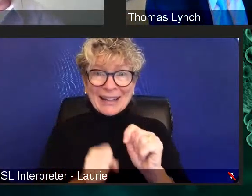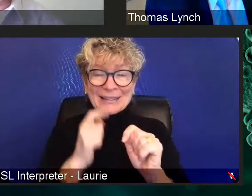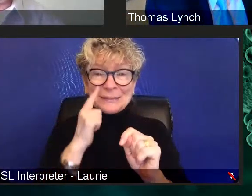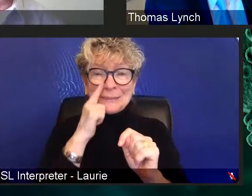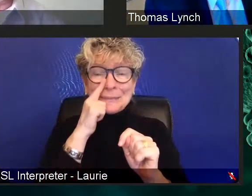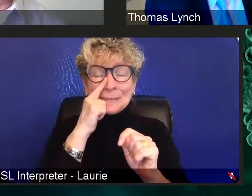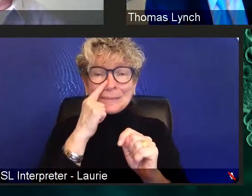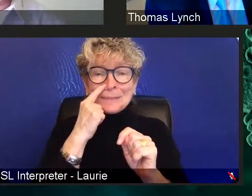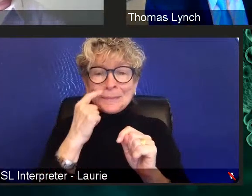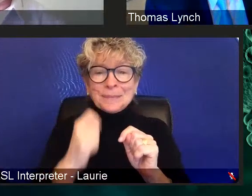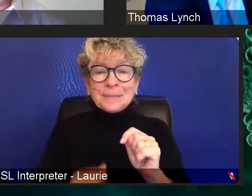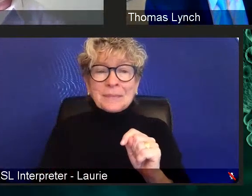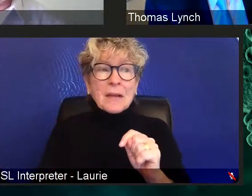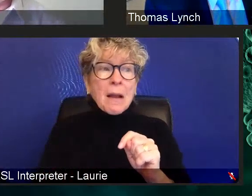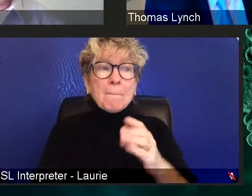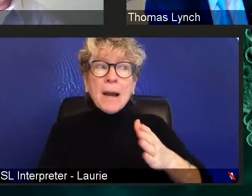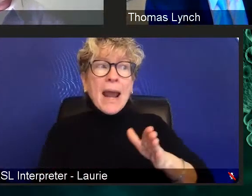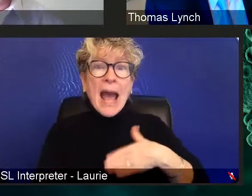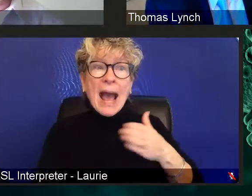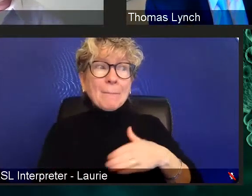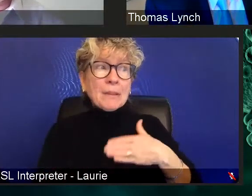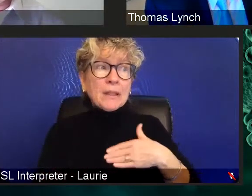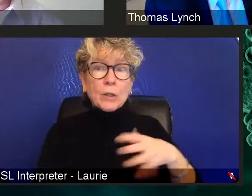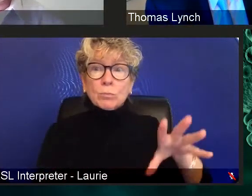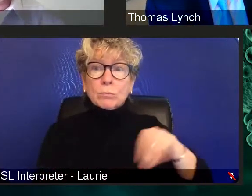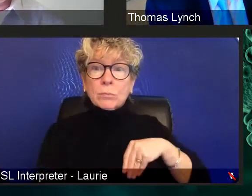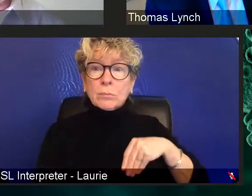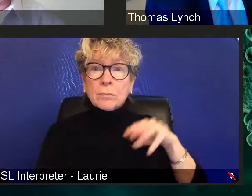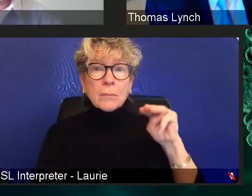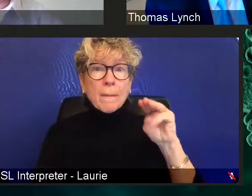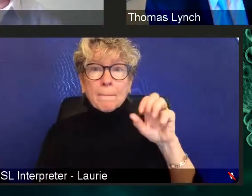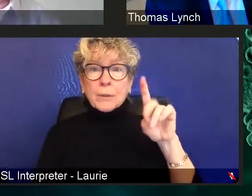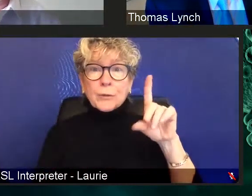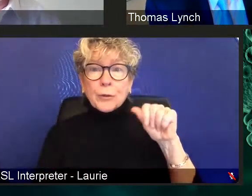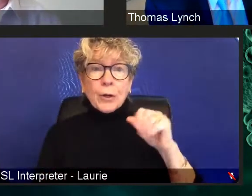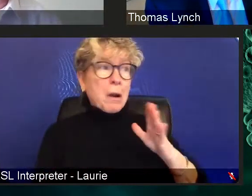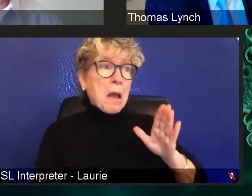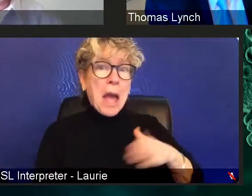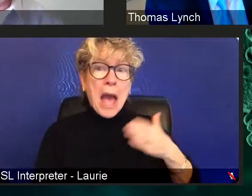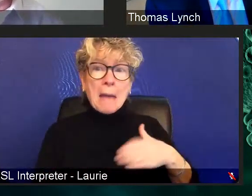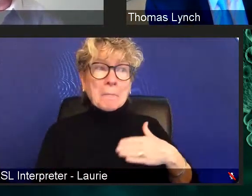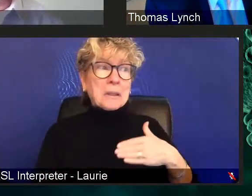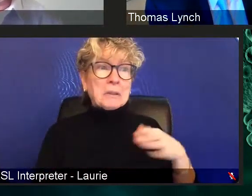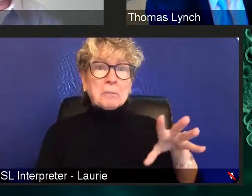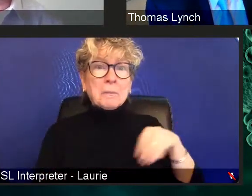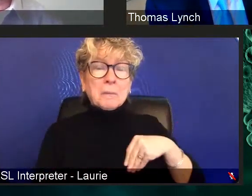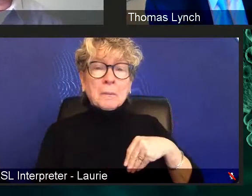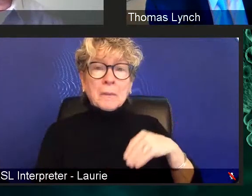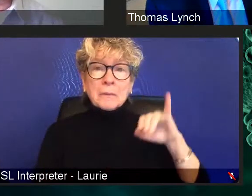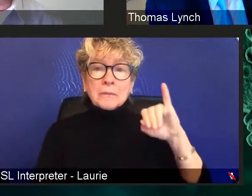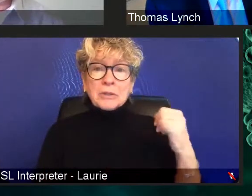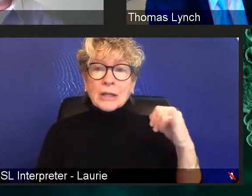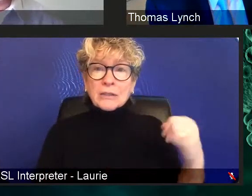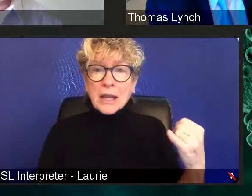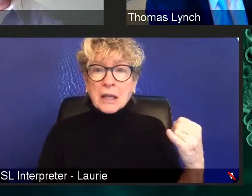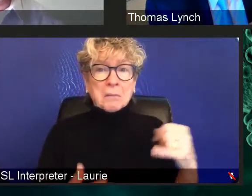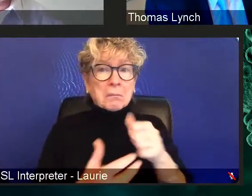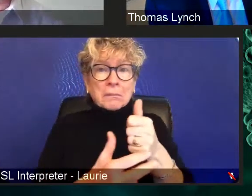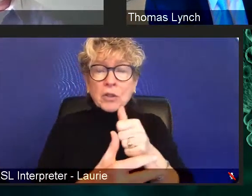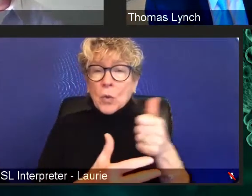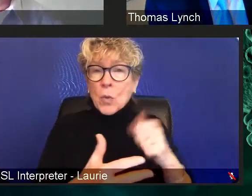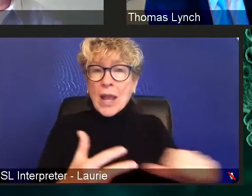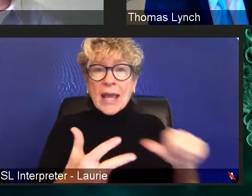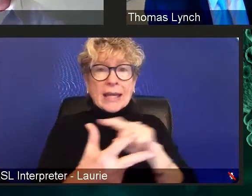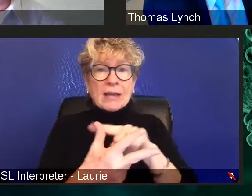that vaccine. I would have gladly have taken the Moderna vaccine, and equally so would have been very happy to receive the